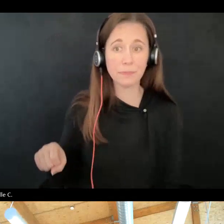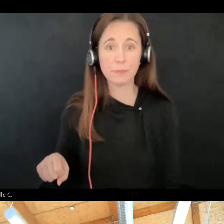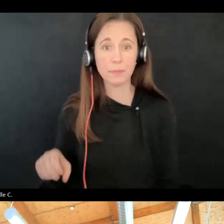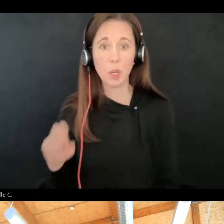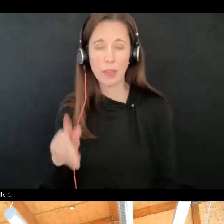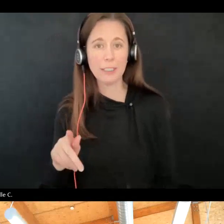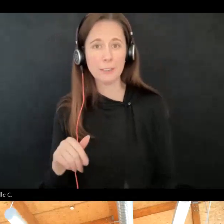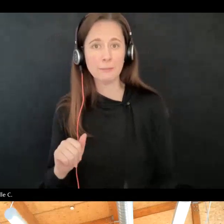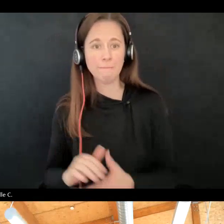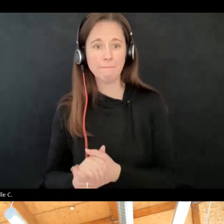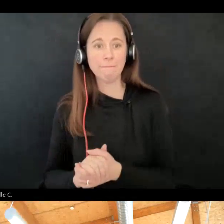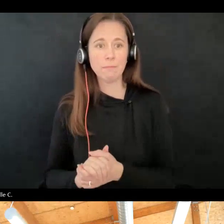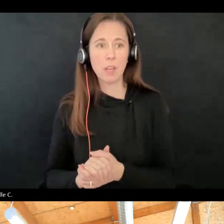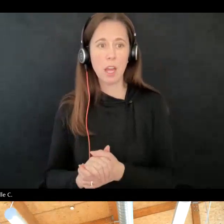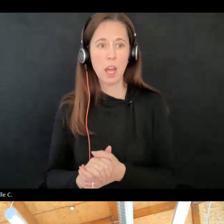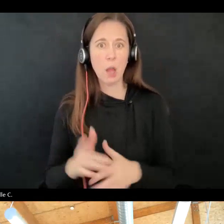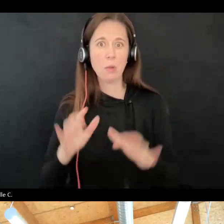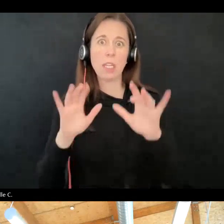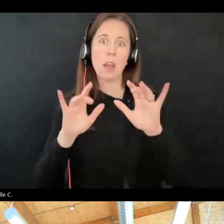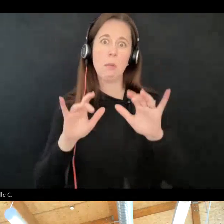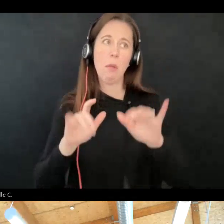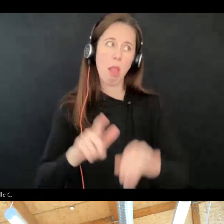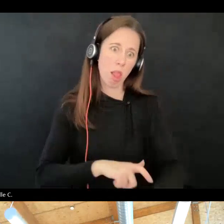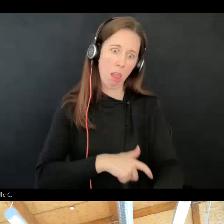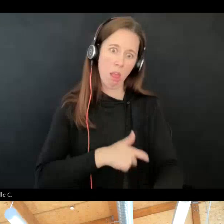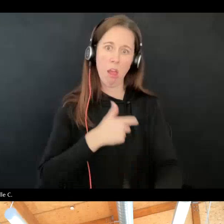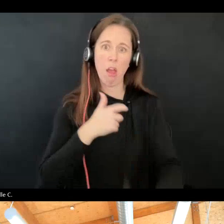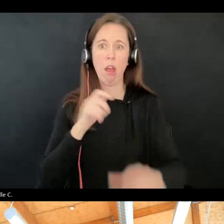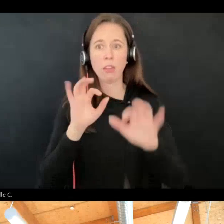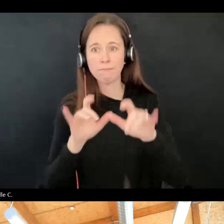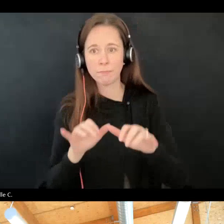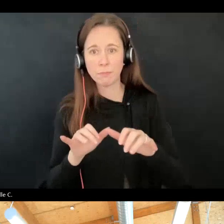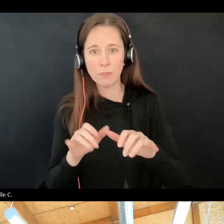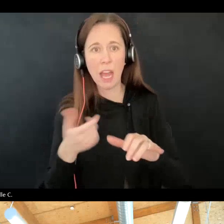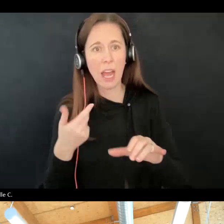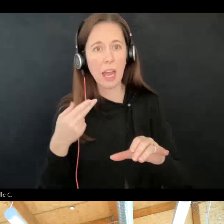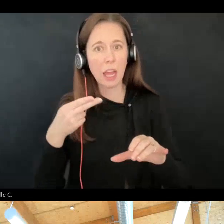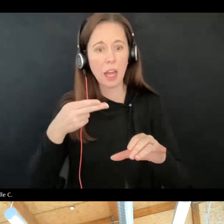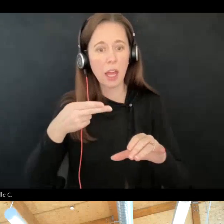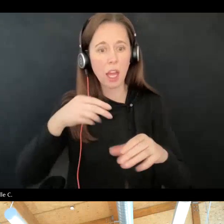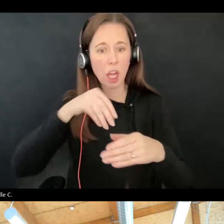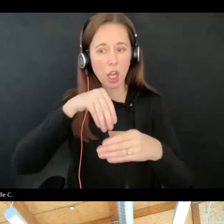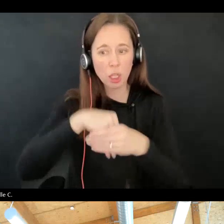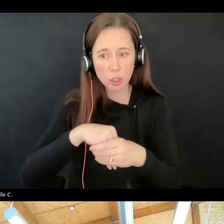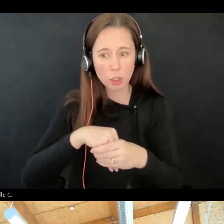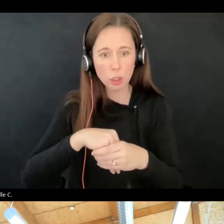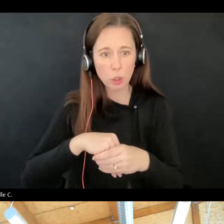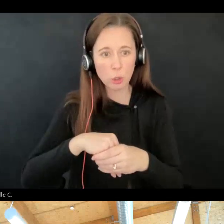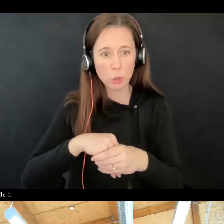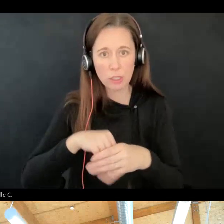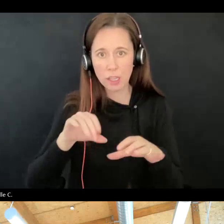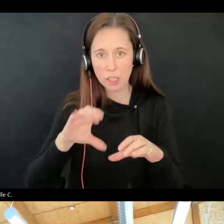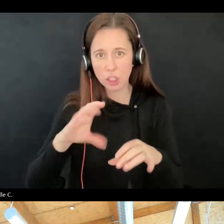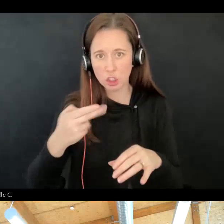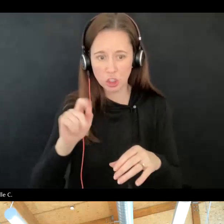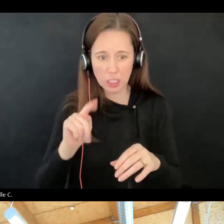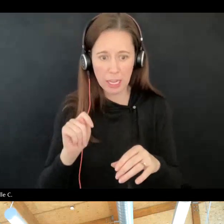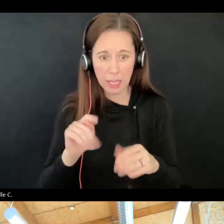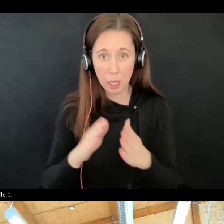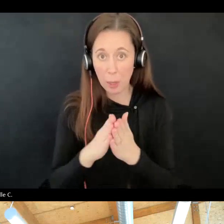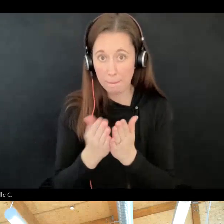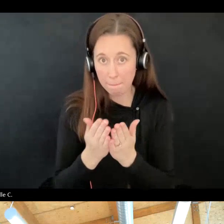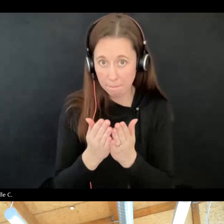Okay. I was going to type a really long thing. I included in the chat a link to the book site, so that can at